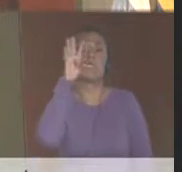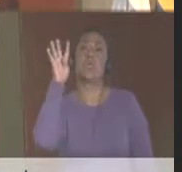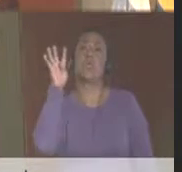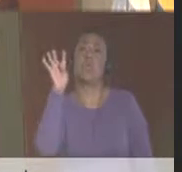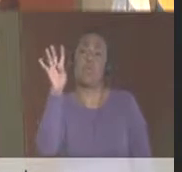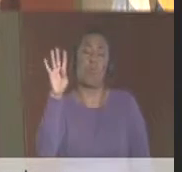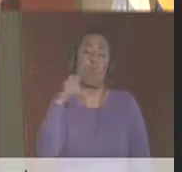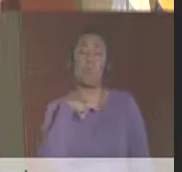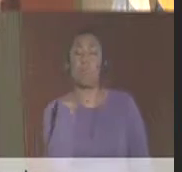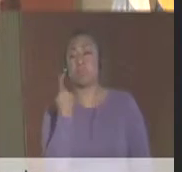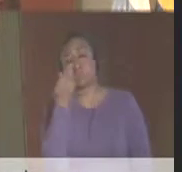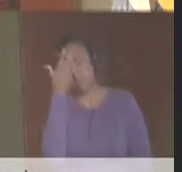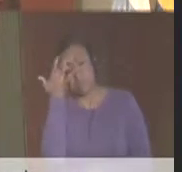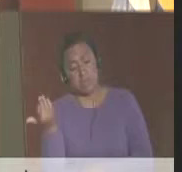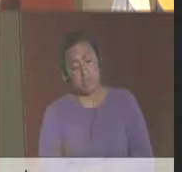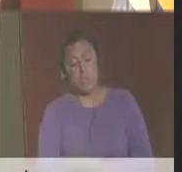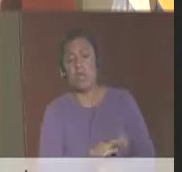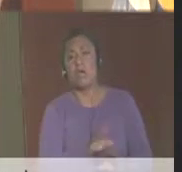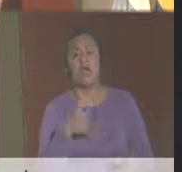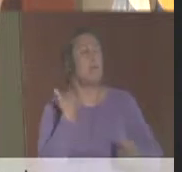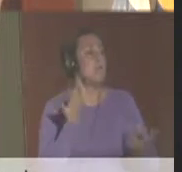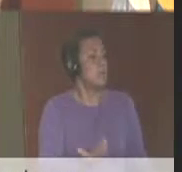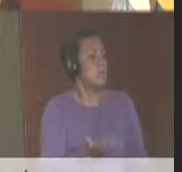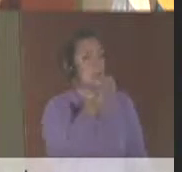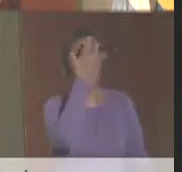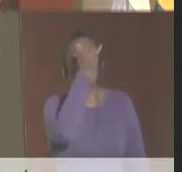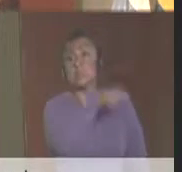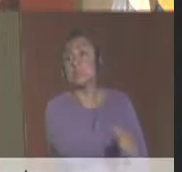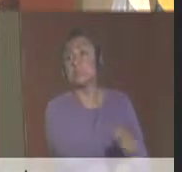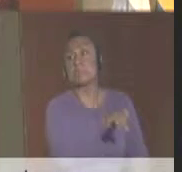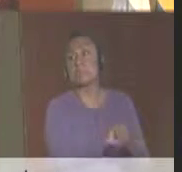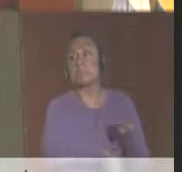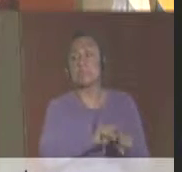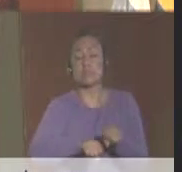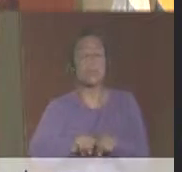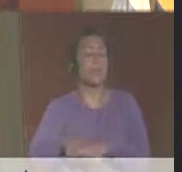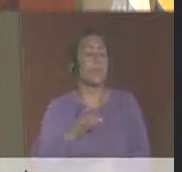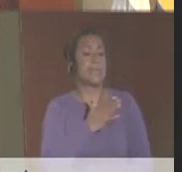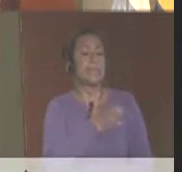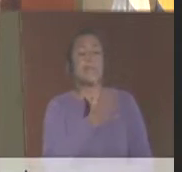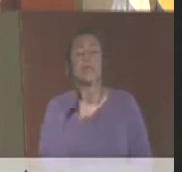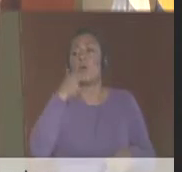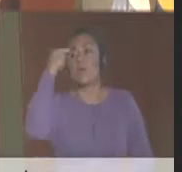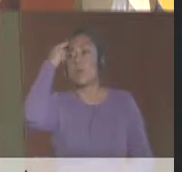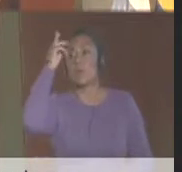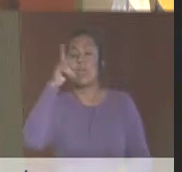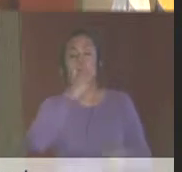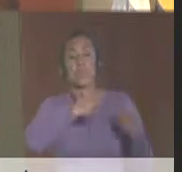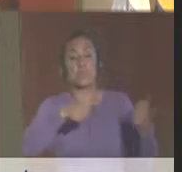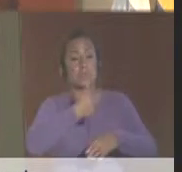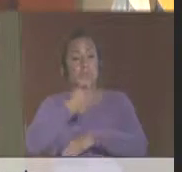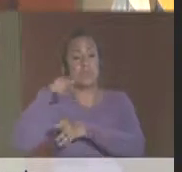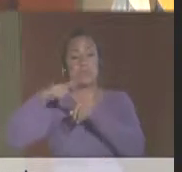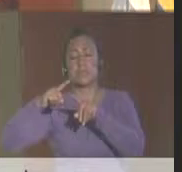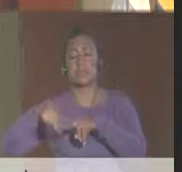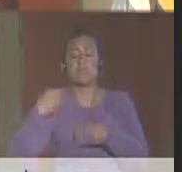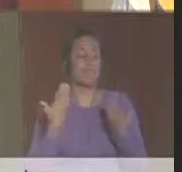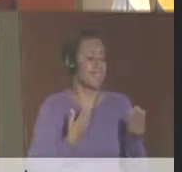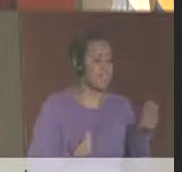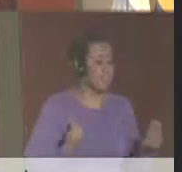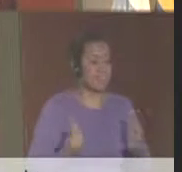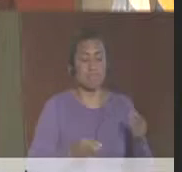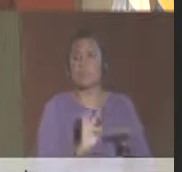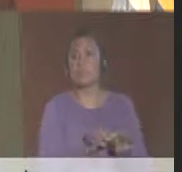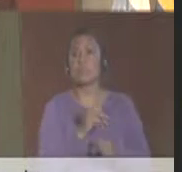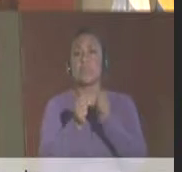people, some 24. And then, of course, the authorities suffered a loss of confidence by the public in